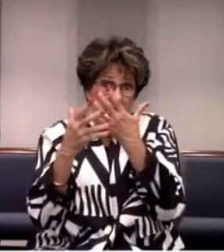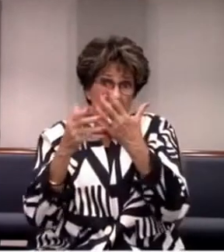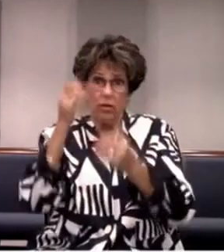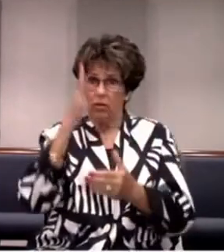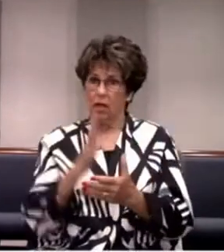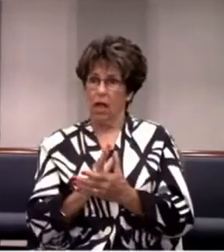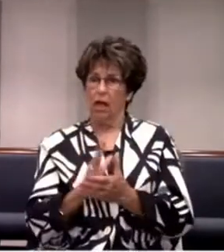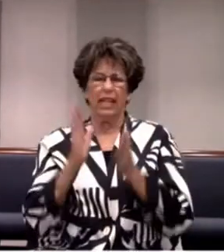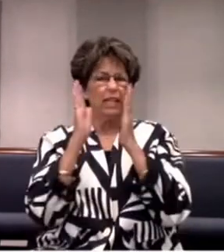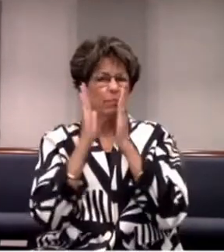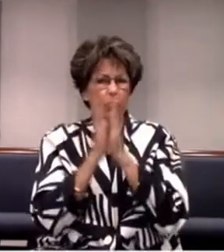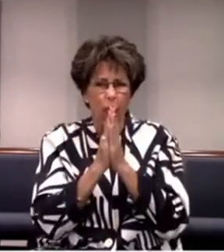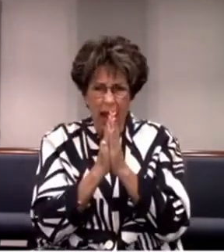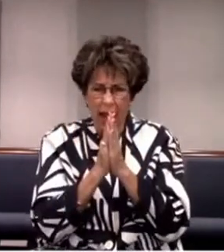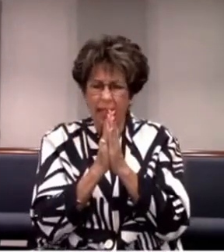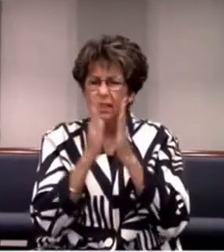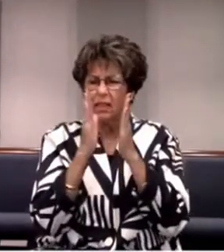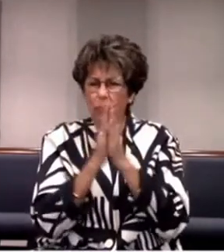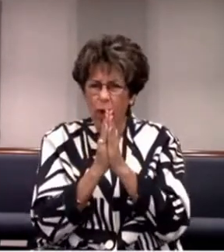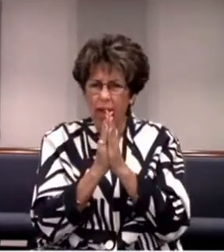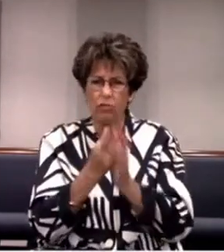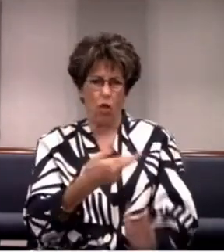Praise, religious,